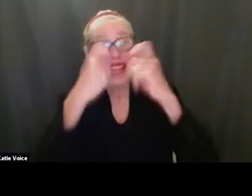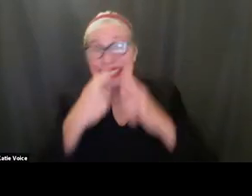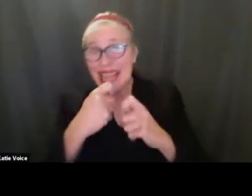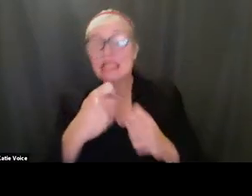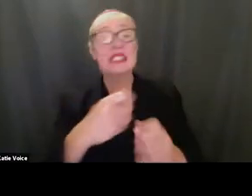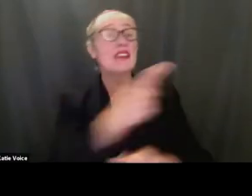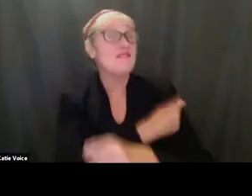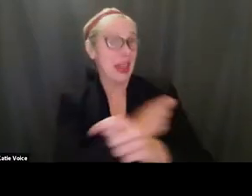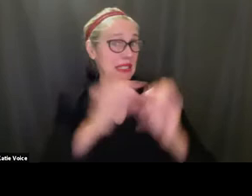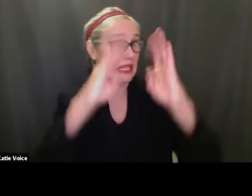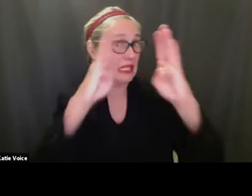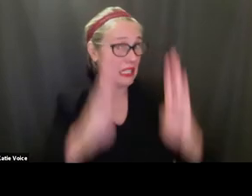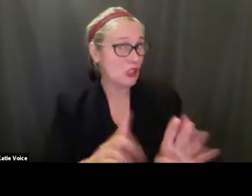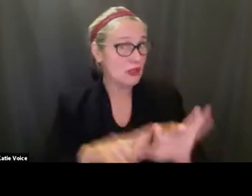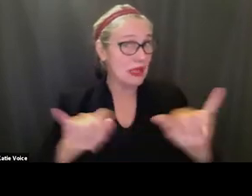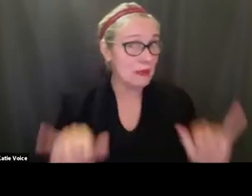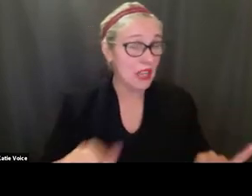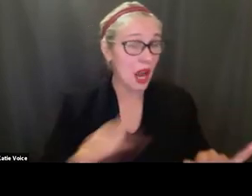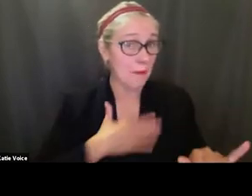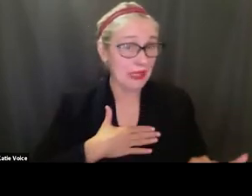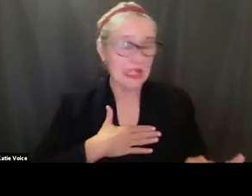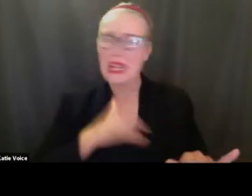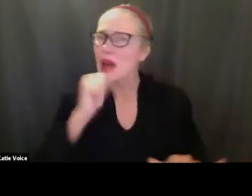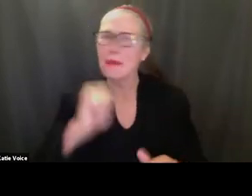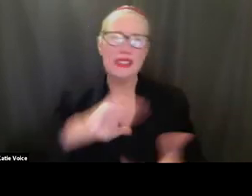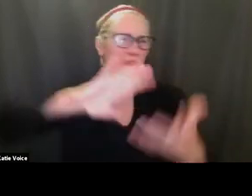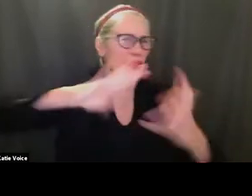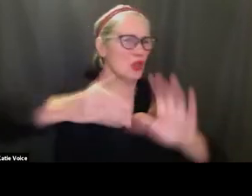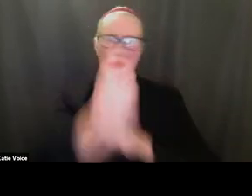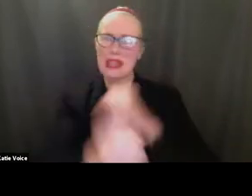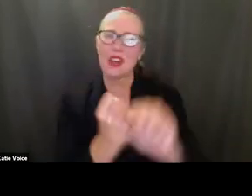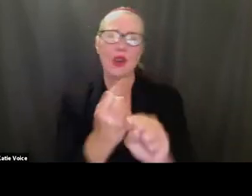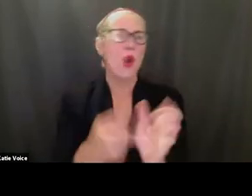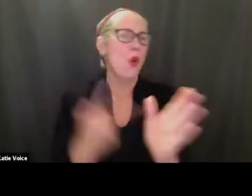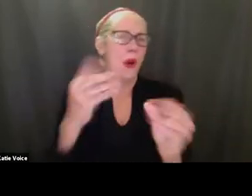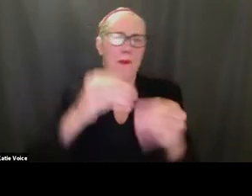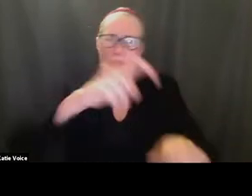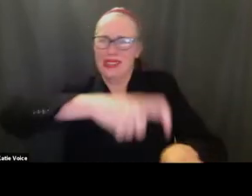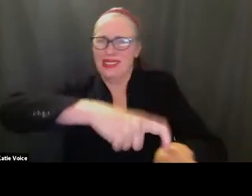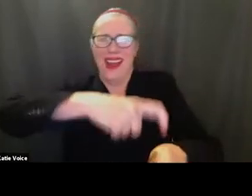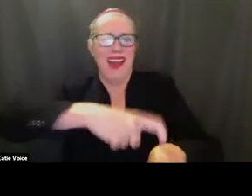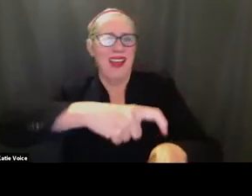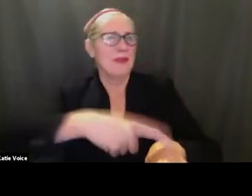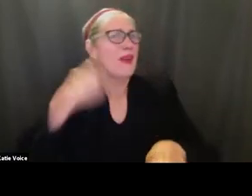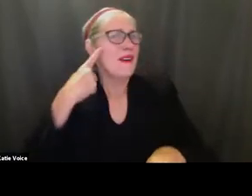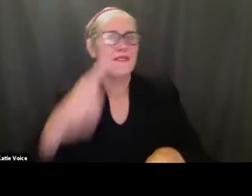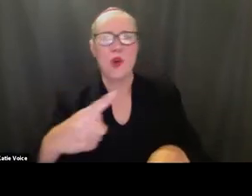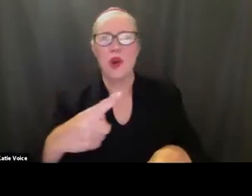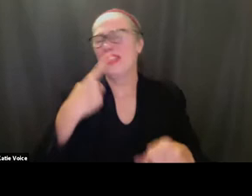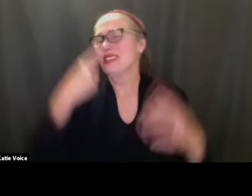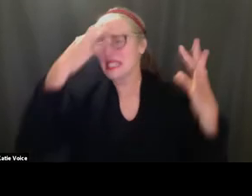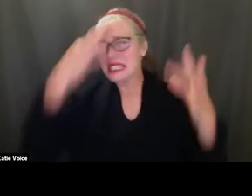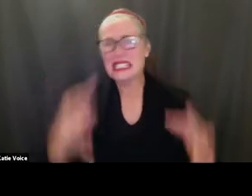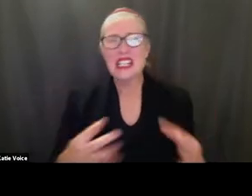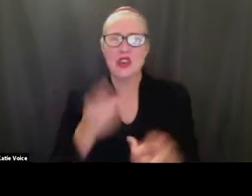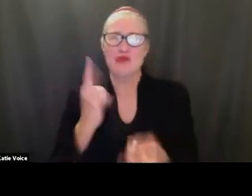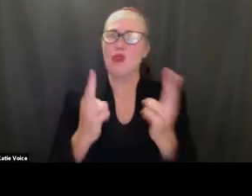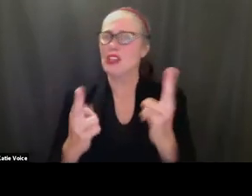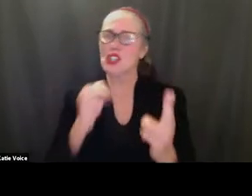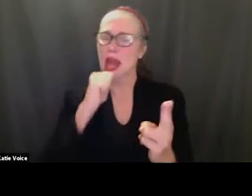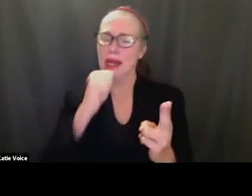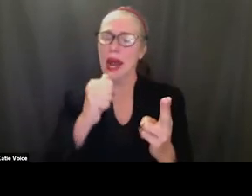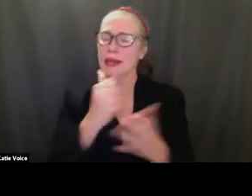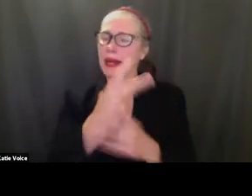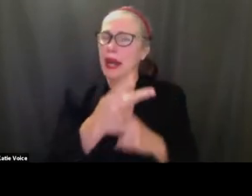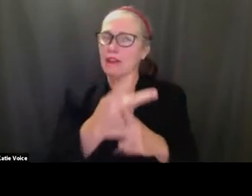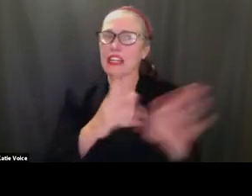at it but please do not disturb the school year one more time this time for the sake of a resolution that was rushed and not needed do it